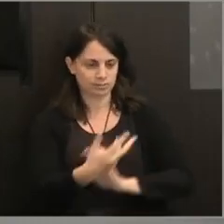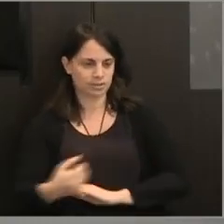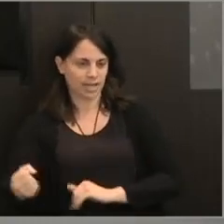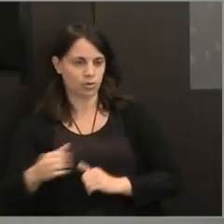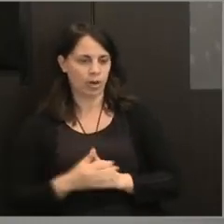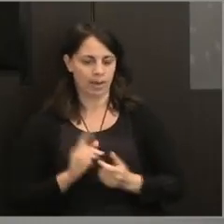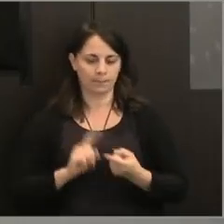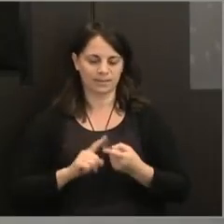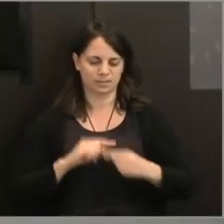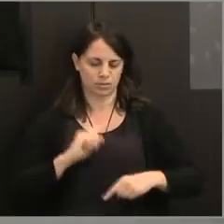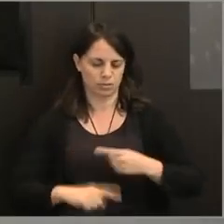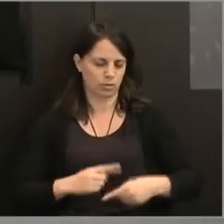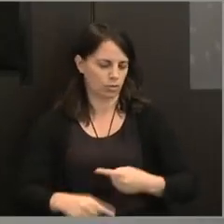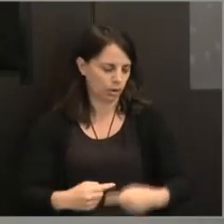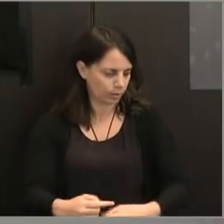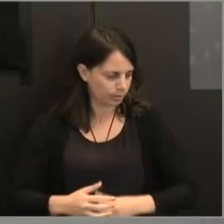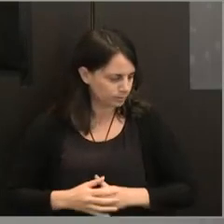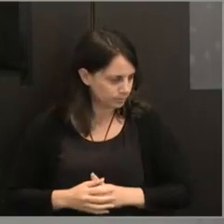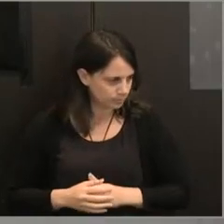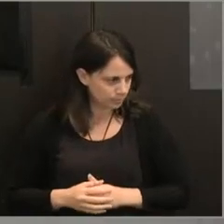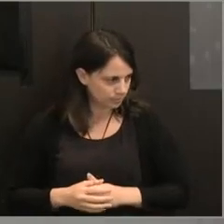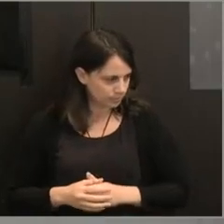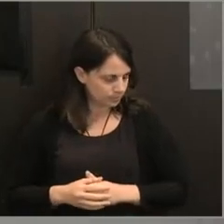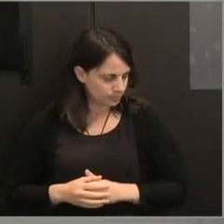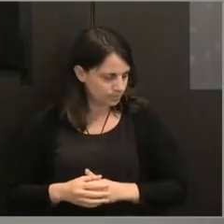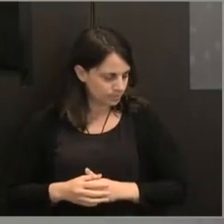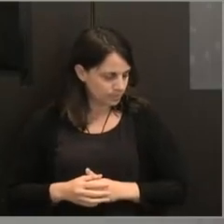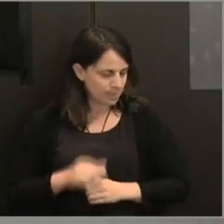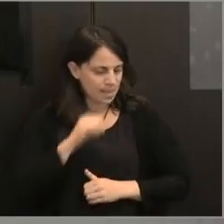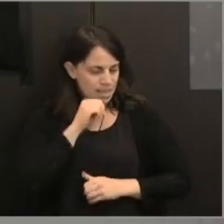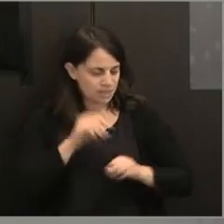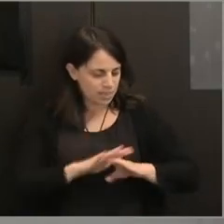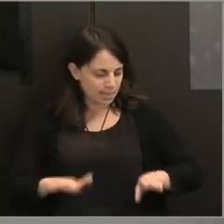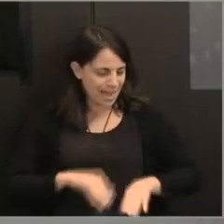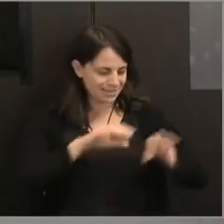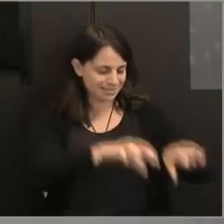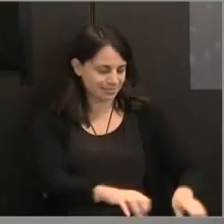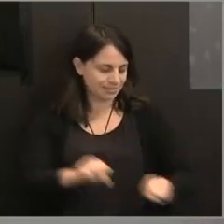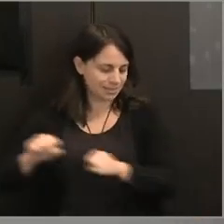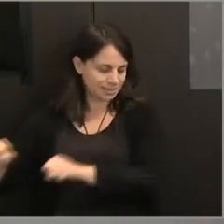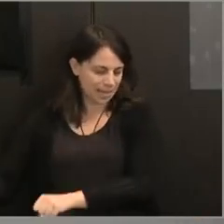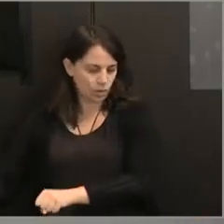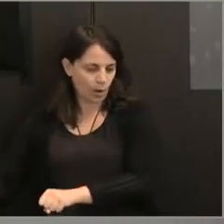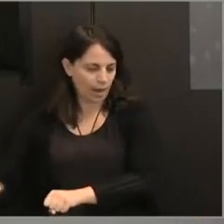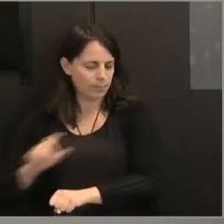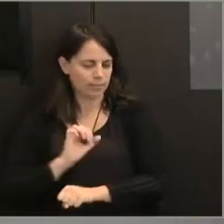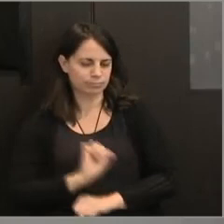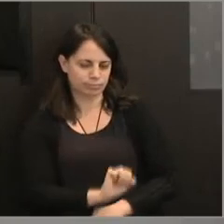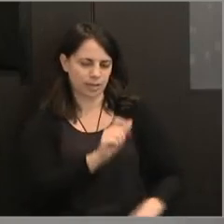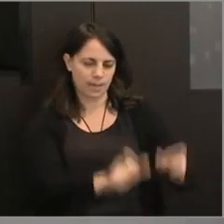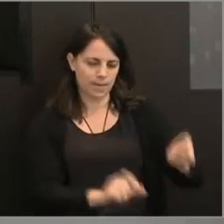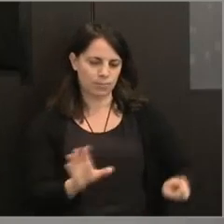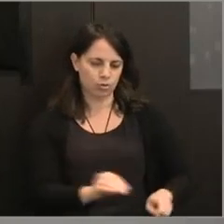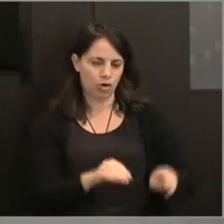ongoing nature. For taking away the land from people who live as people of the land is